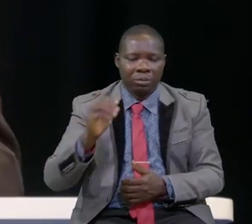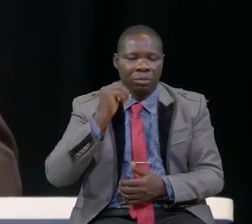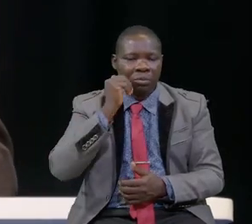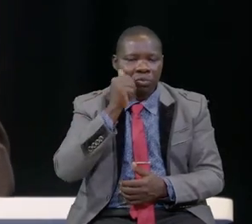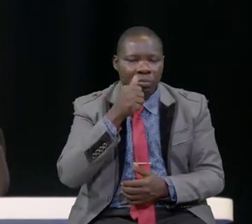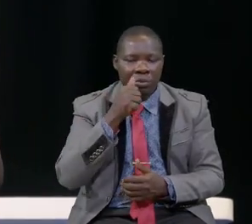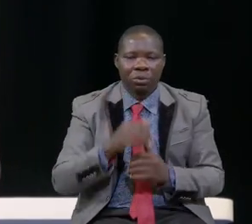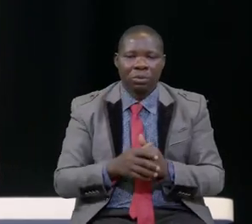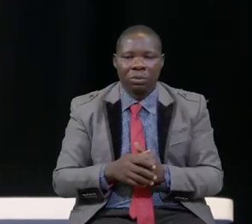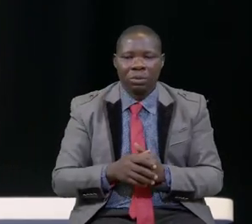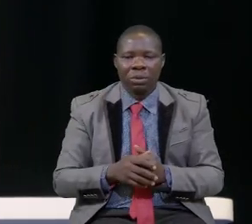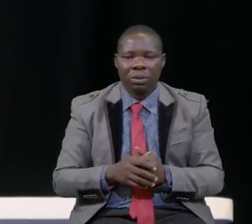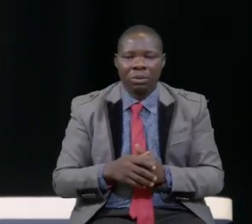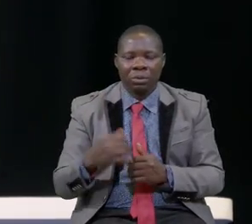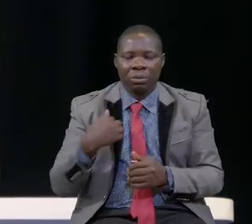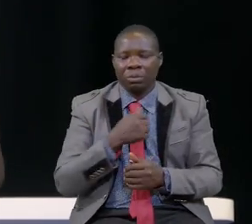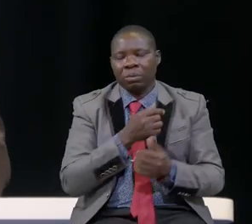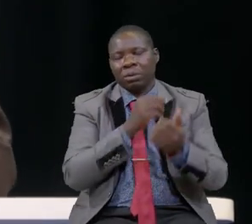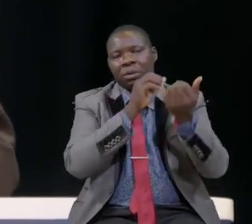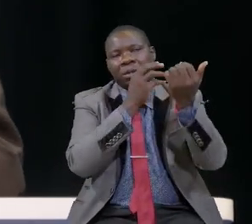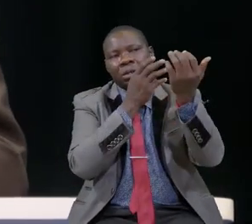we expect you will be there,